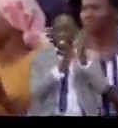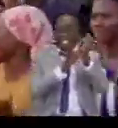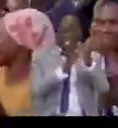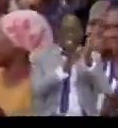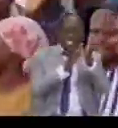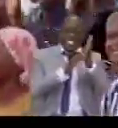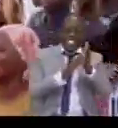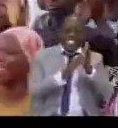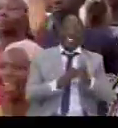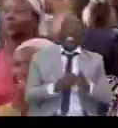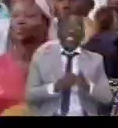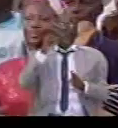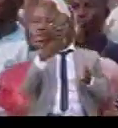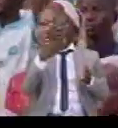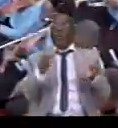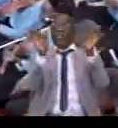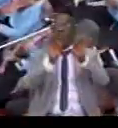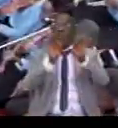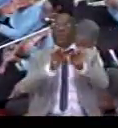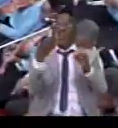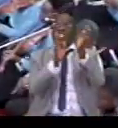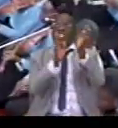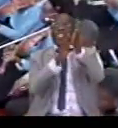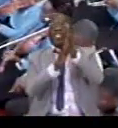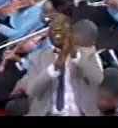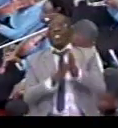praise. Oh, you are worthy of praise.